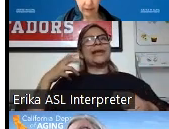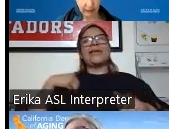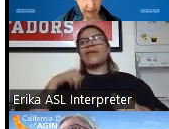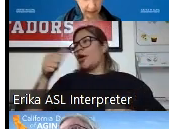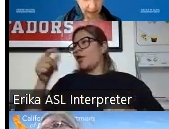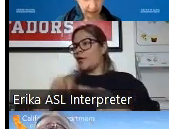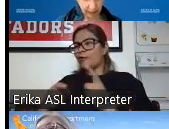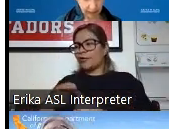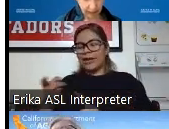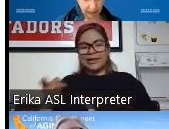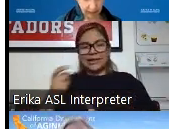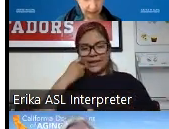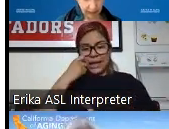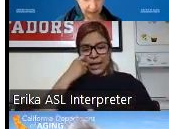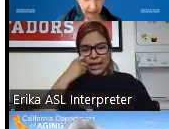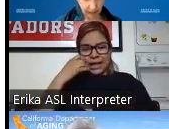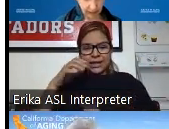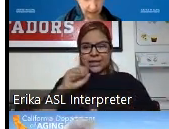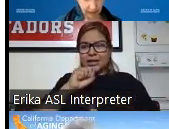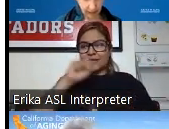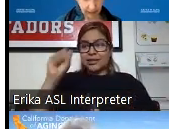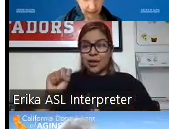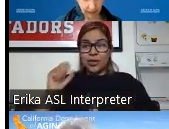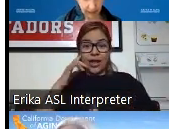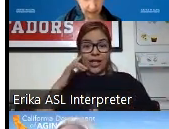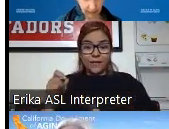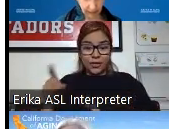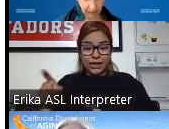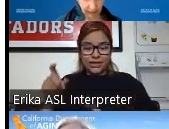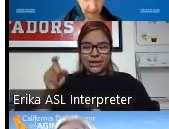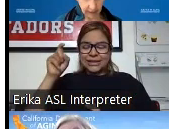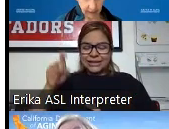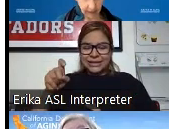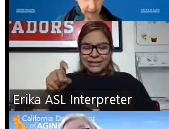quadriplegic in Southern California who's getting stem cell